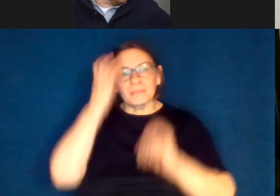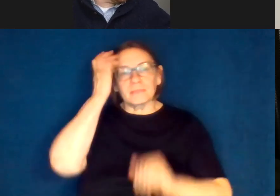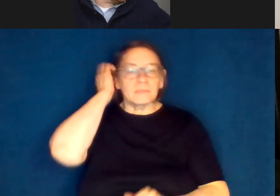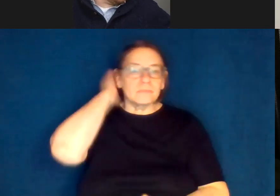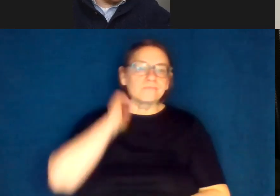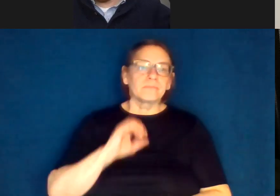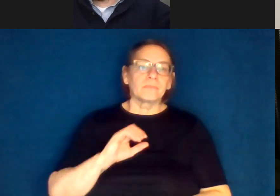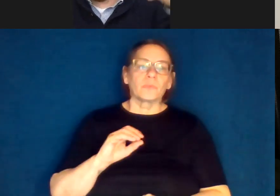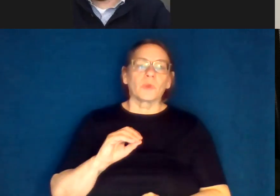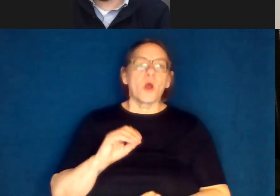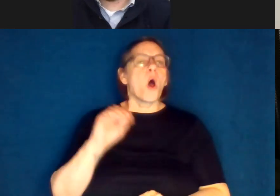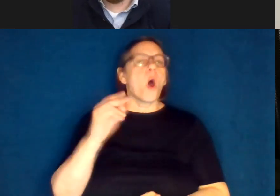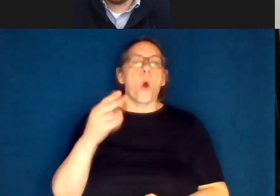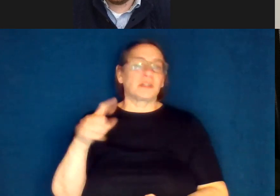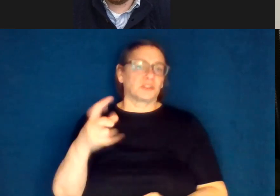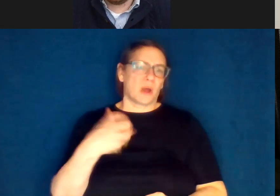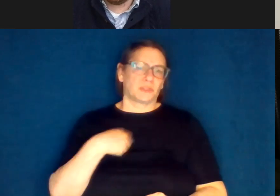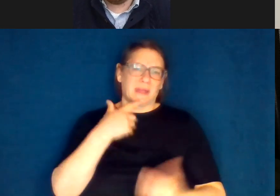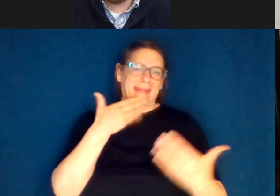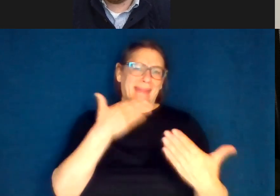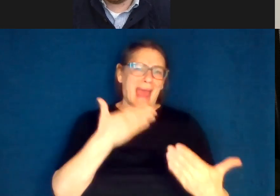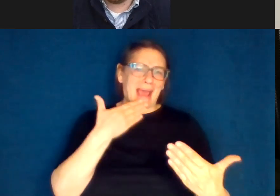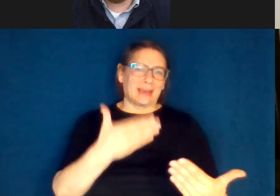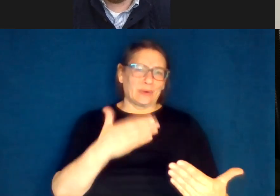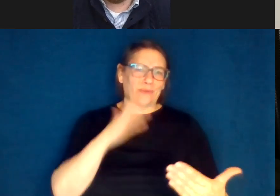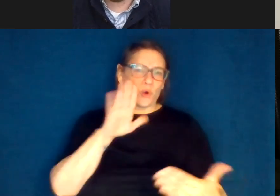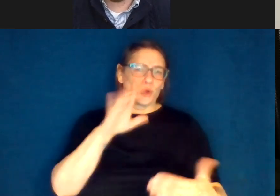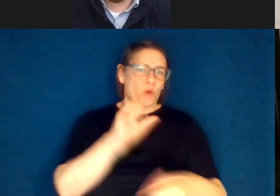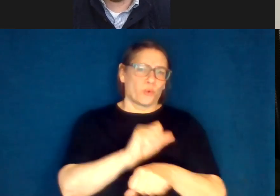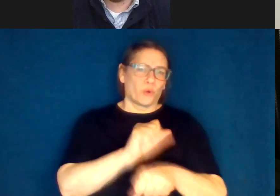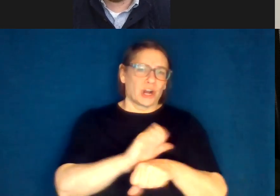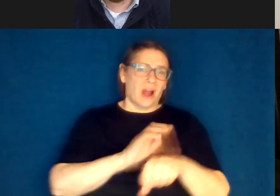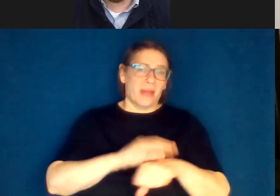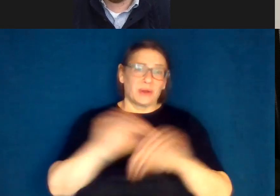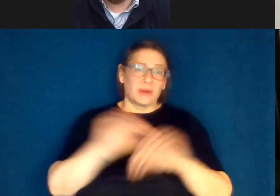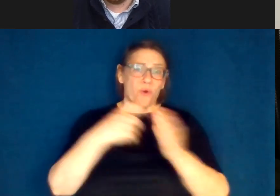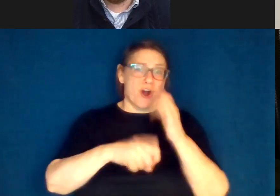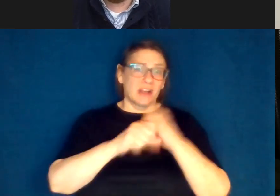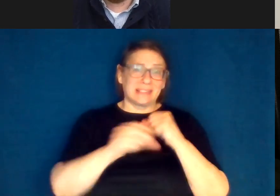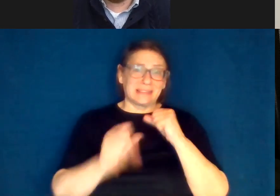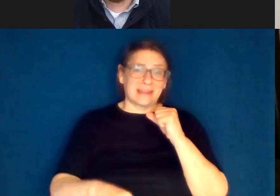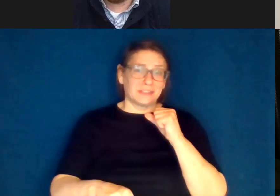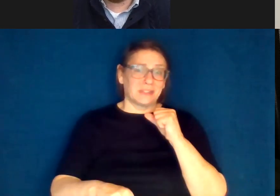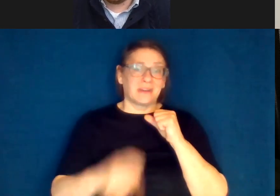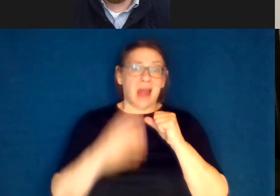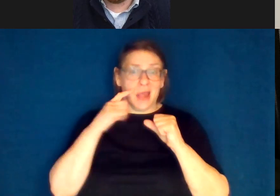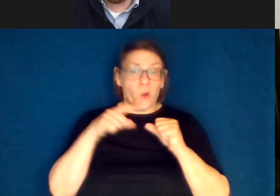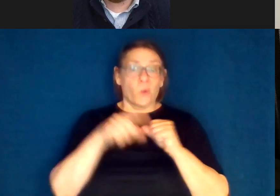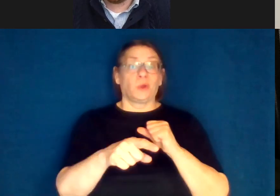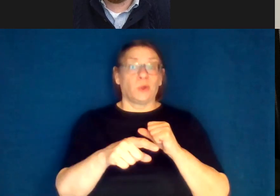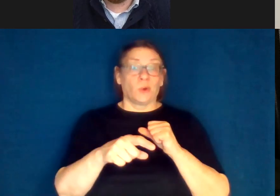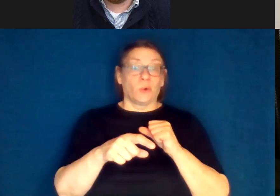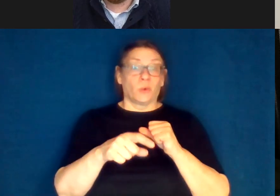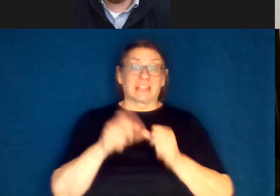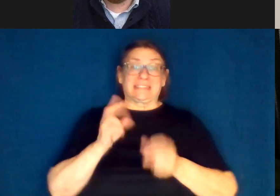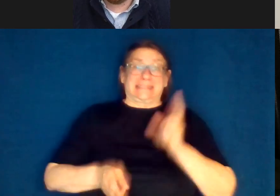No cost. Oh, I just want to thank you for that, for your work on the no cost extension, especially I know you were trying to cram it last